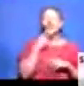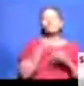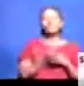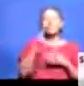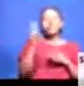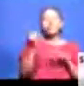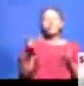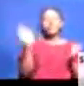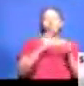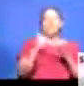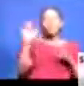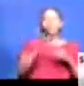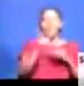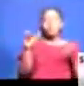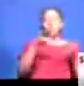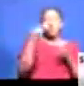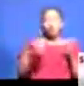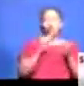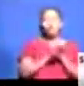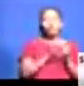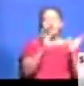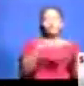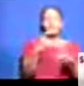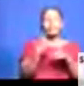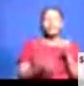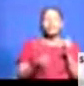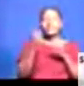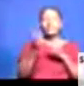Assembly on Jubilee Party ticket in